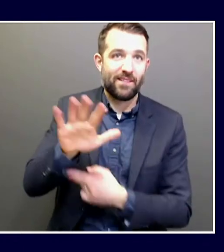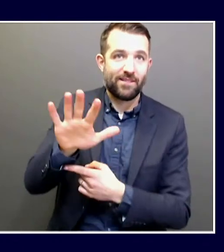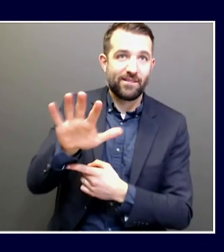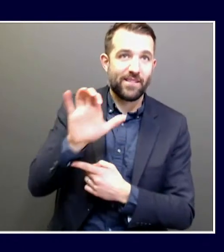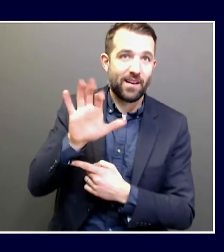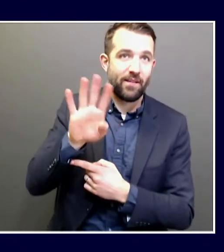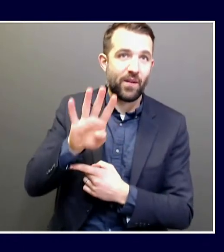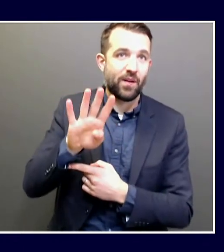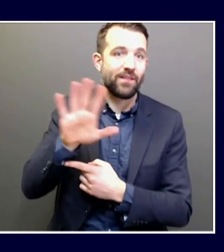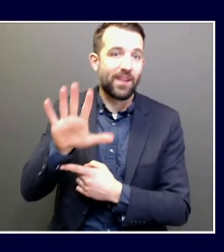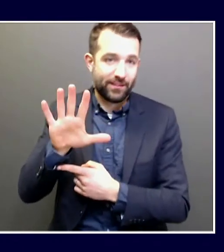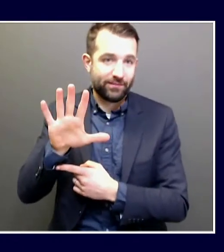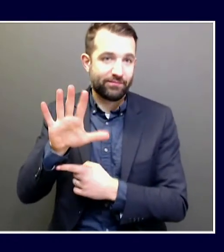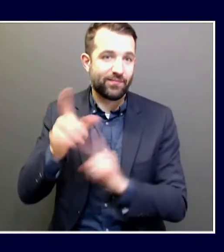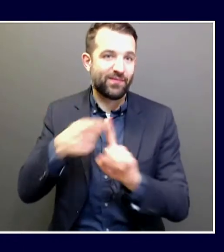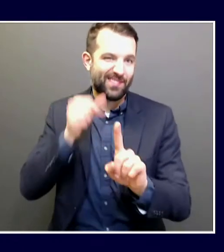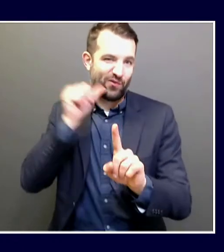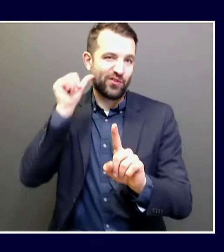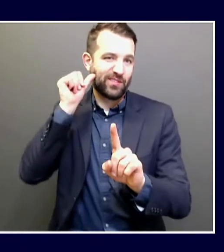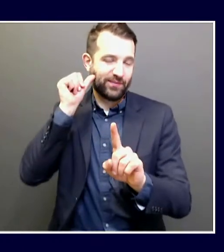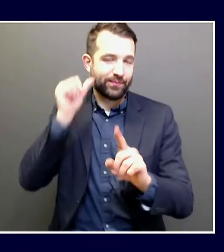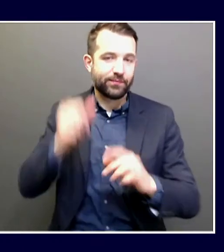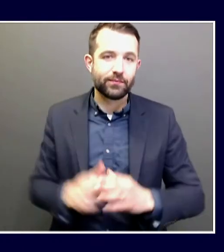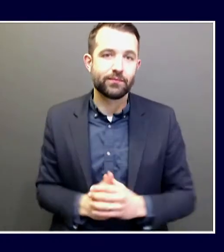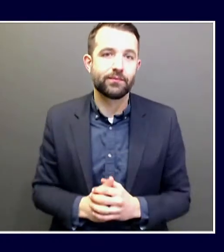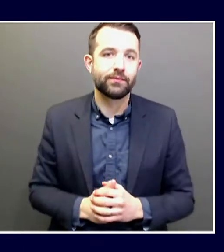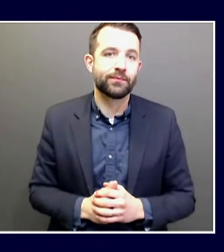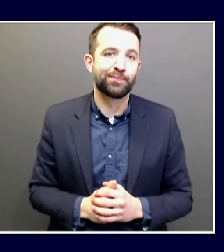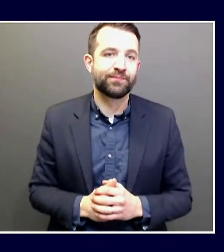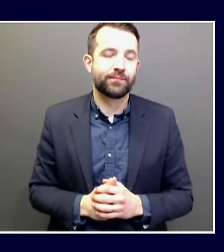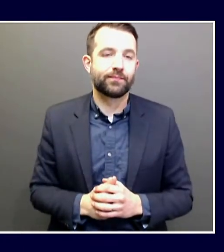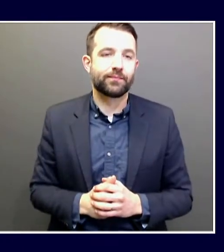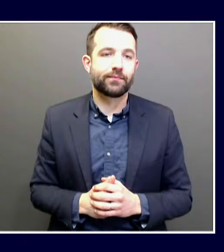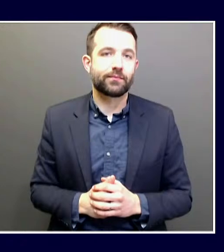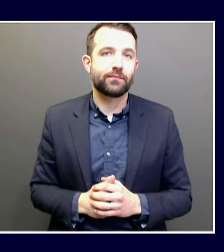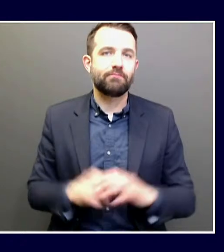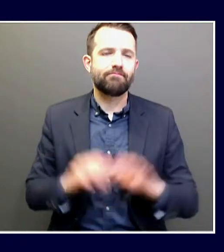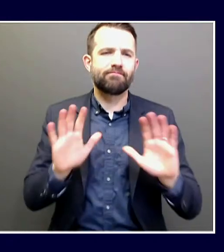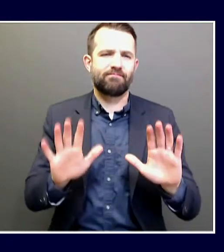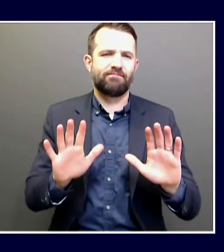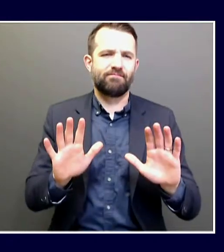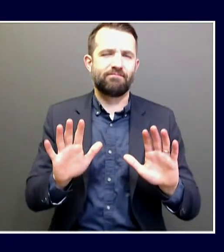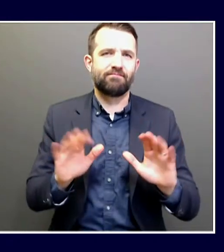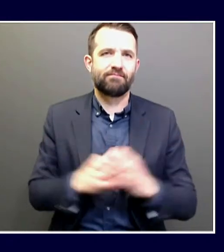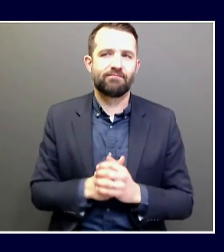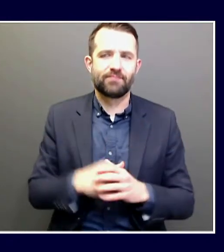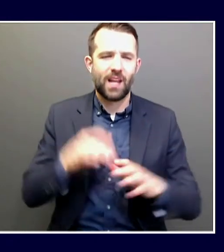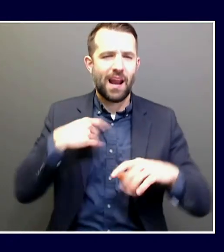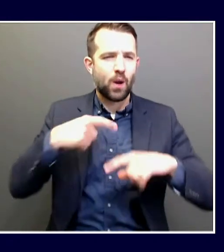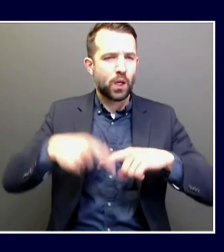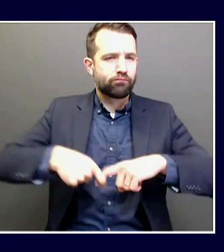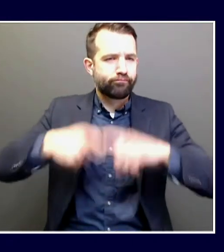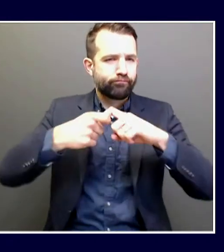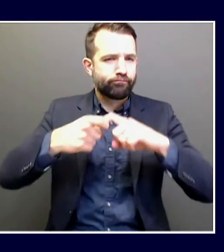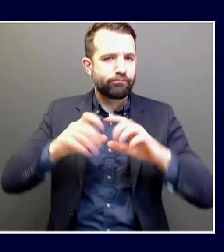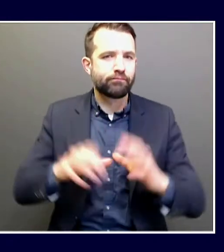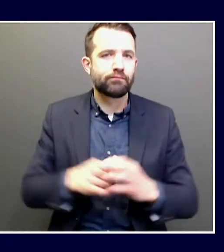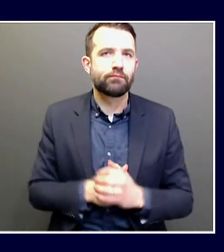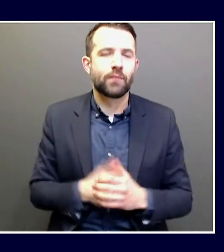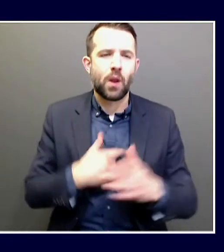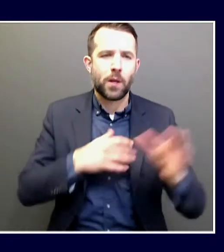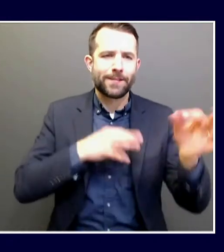1,545 cases of COVID-19. I want to pause for a moment on the number of new cases and provide